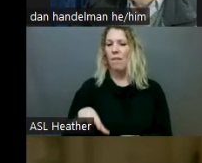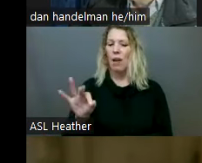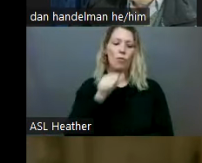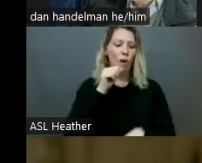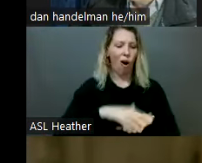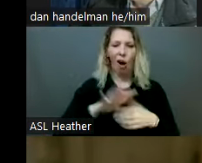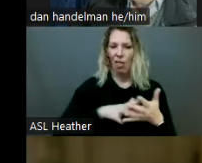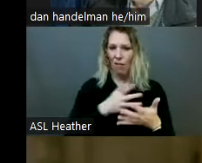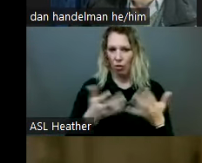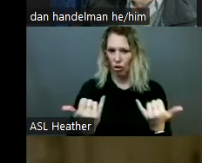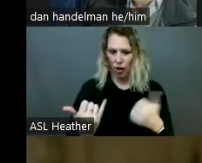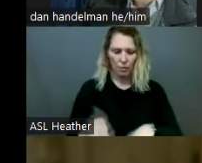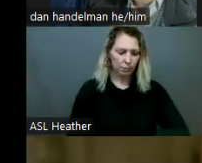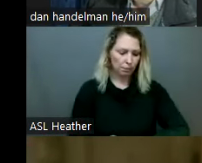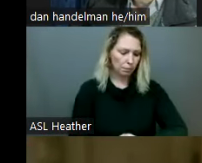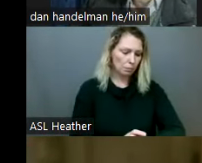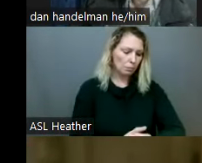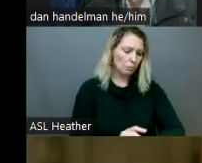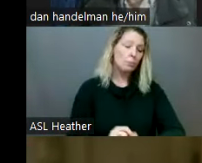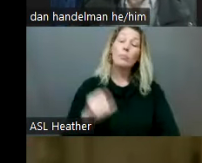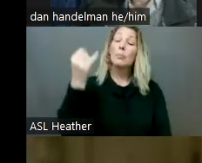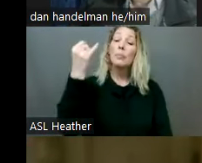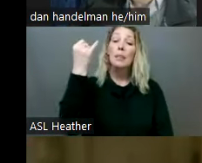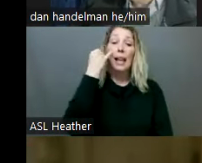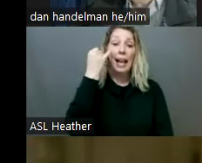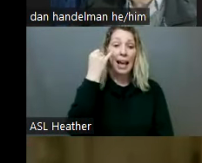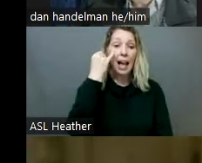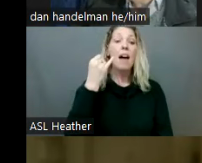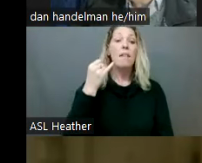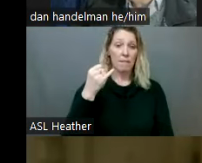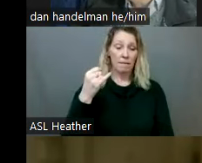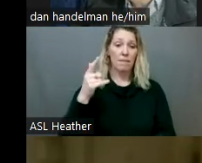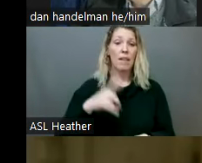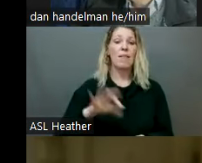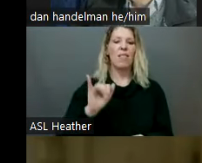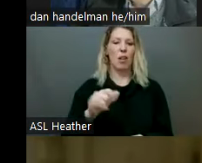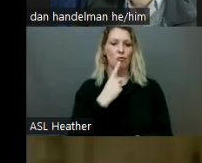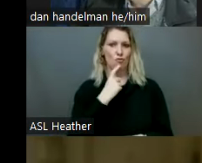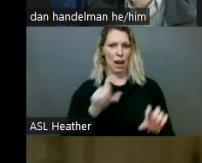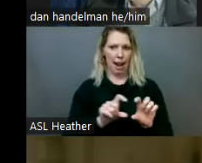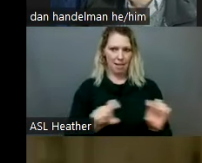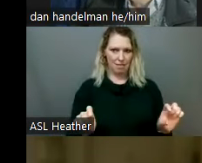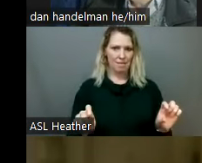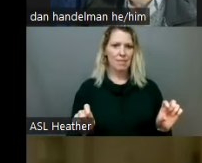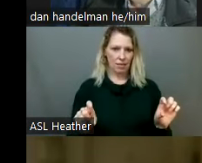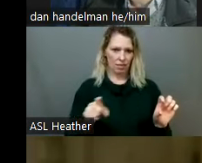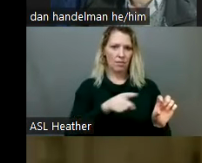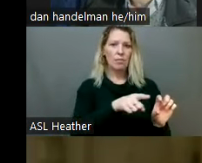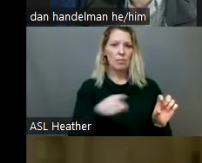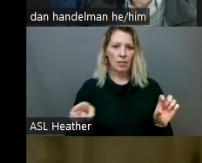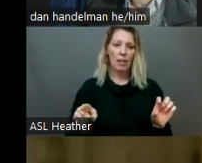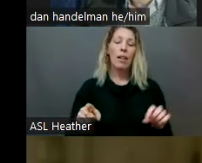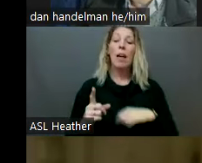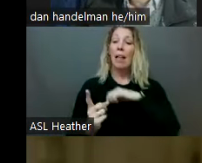right now. So then if there is, as I said, an out of policy finding, that brings us to the red section, which is below. The